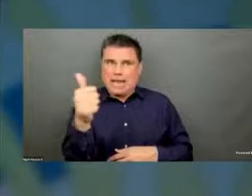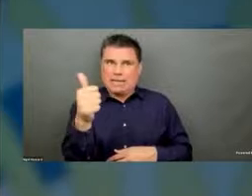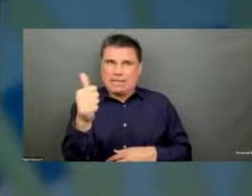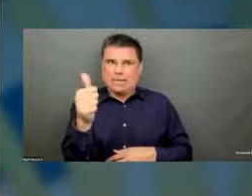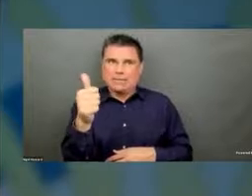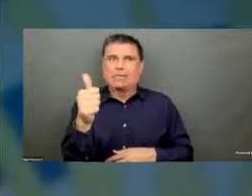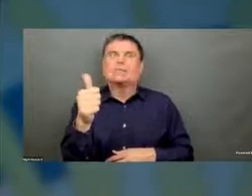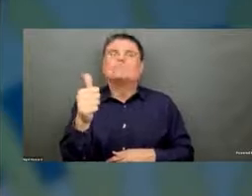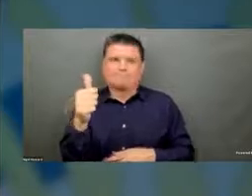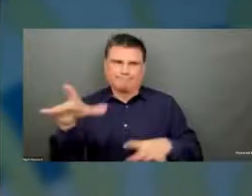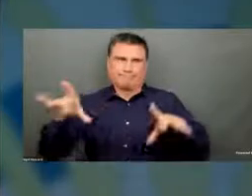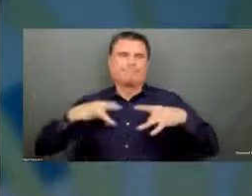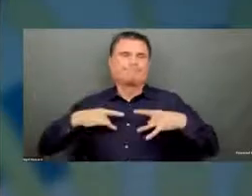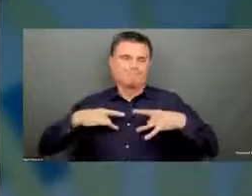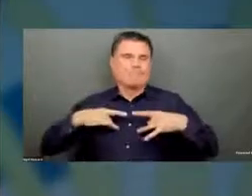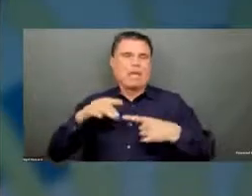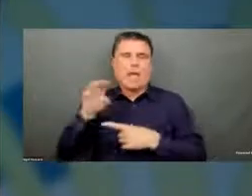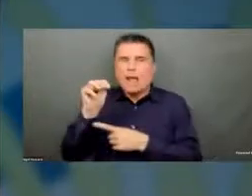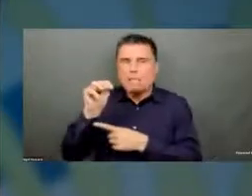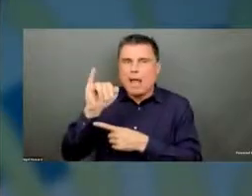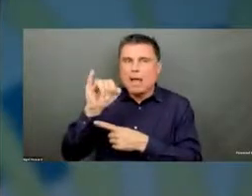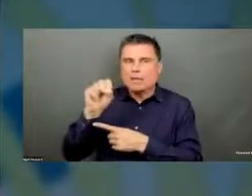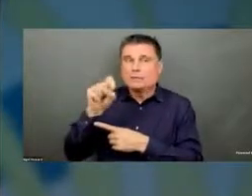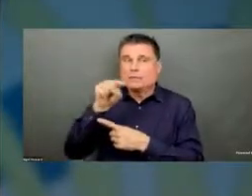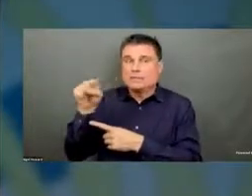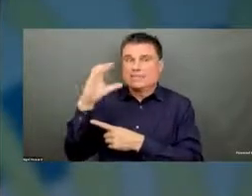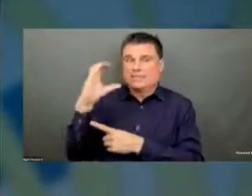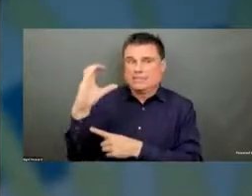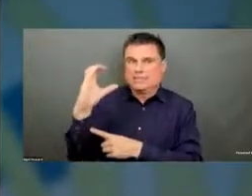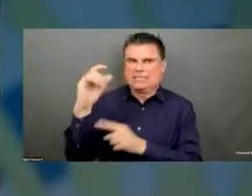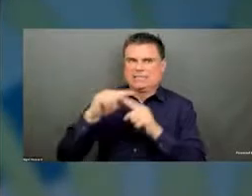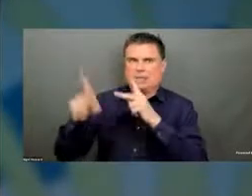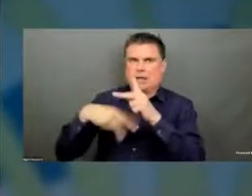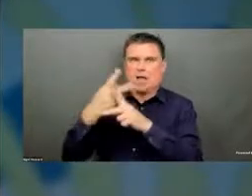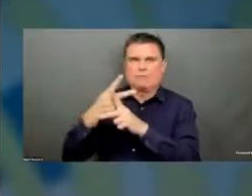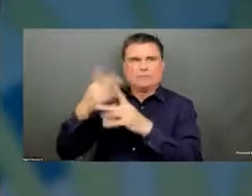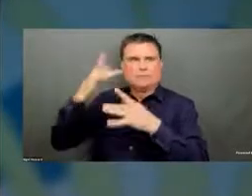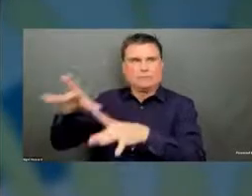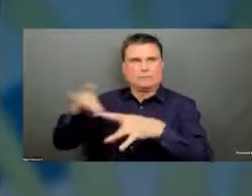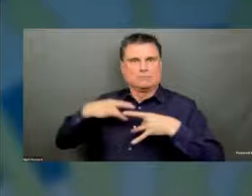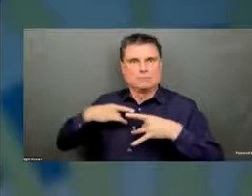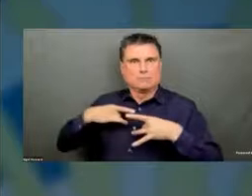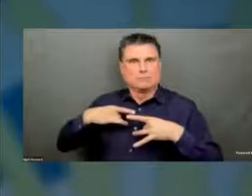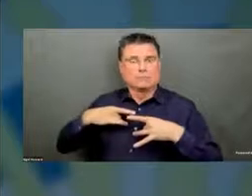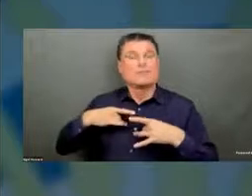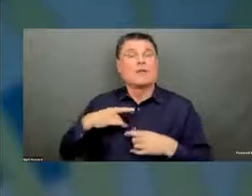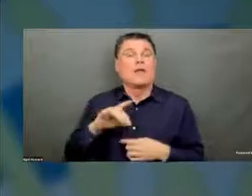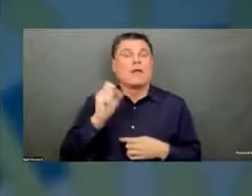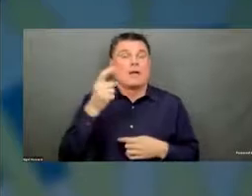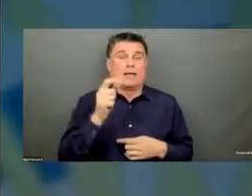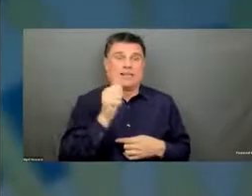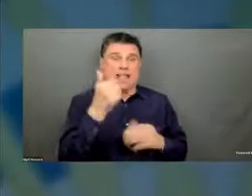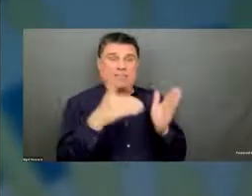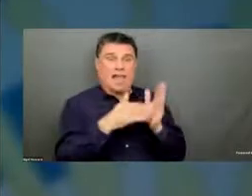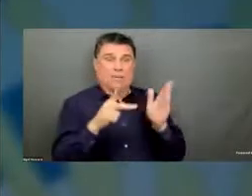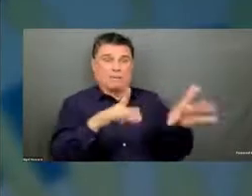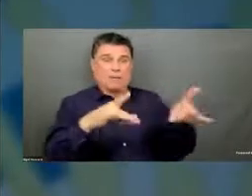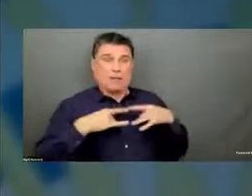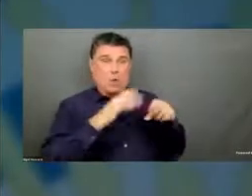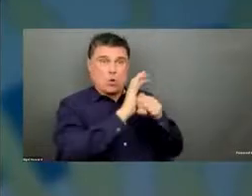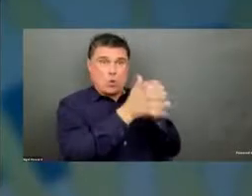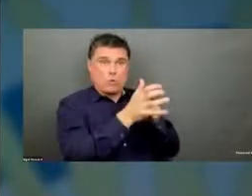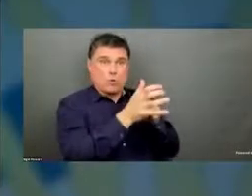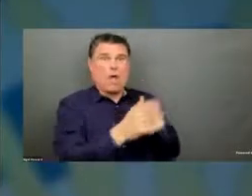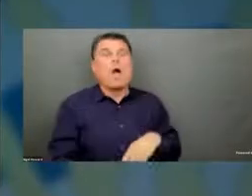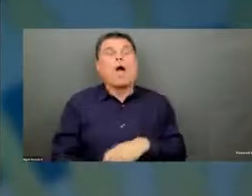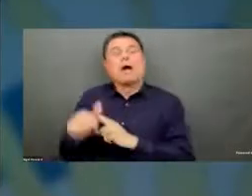ages of 8 and 18 who have been affected. 7 required ICU admission, but all, thankfully, have